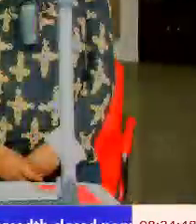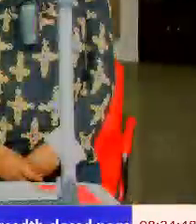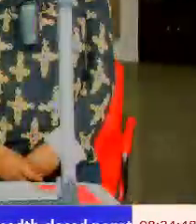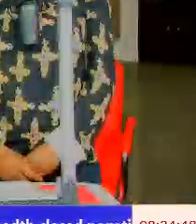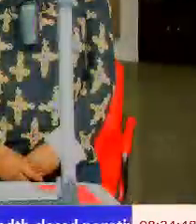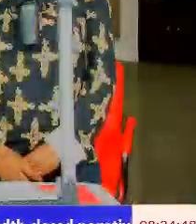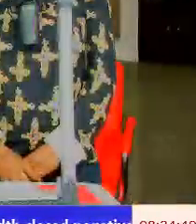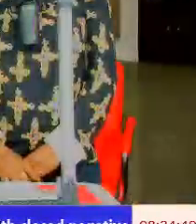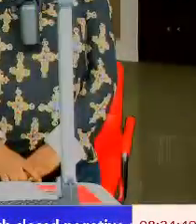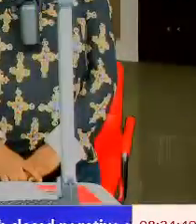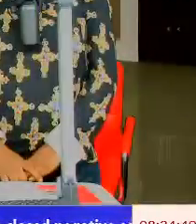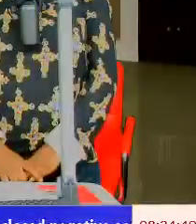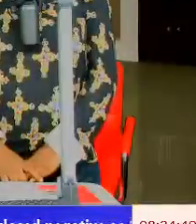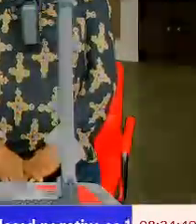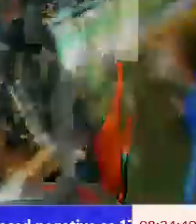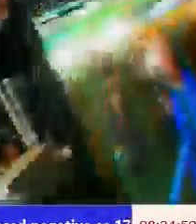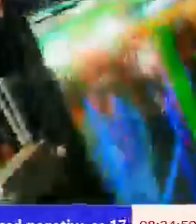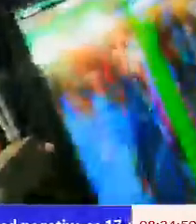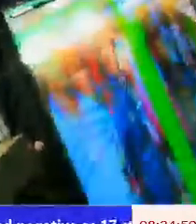son.